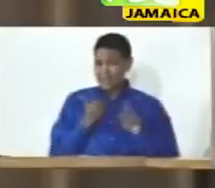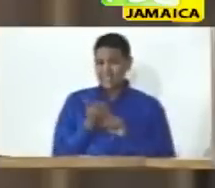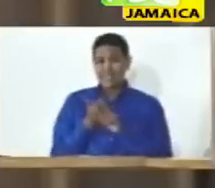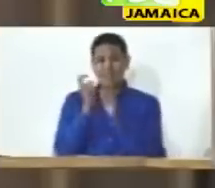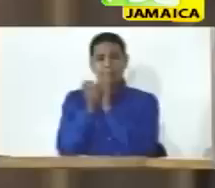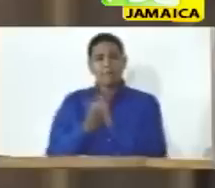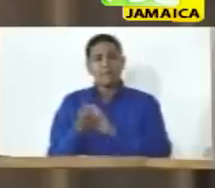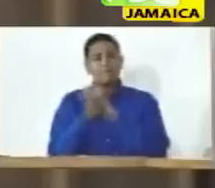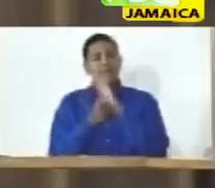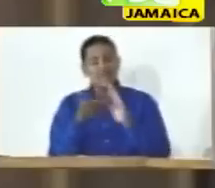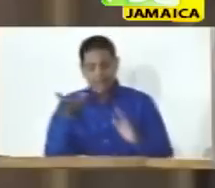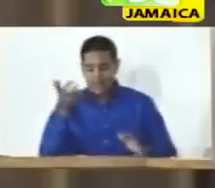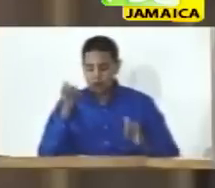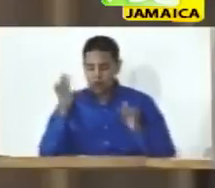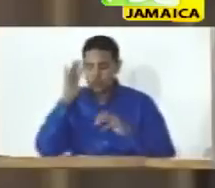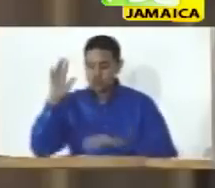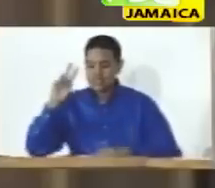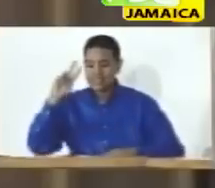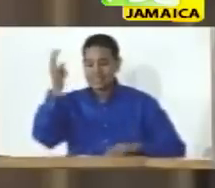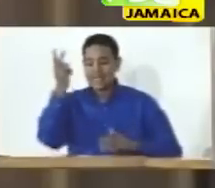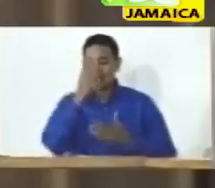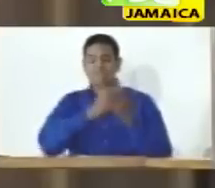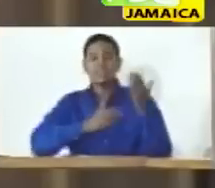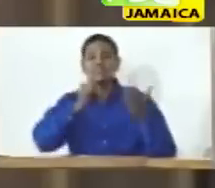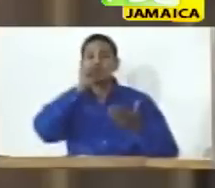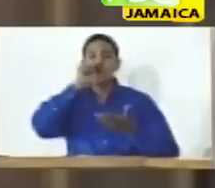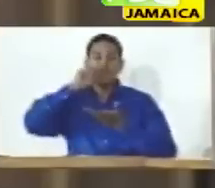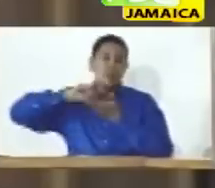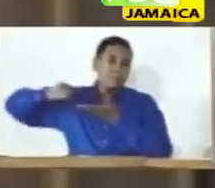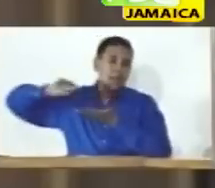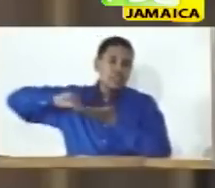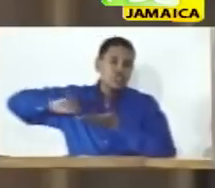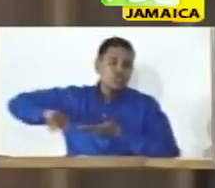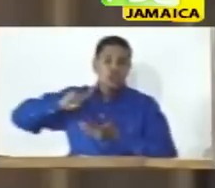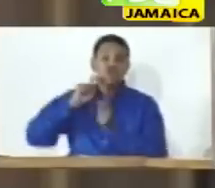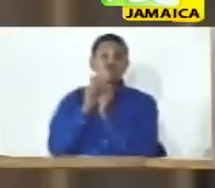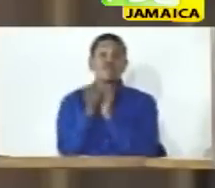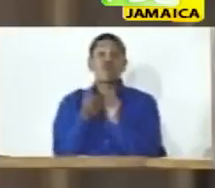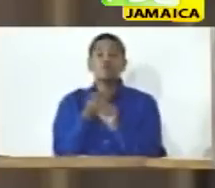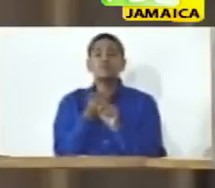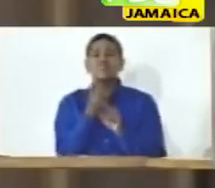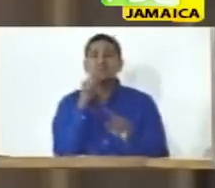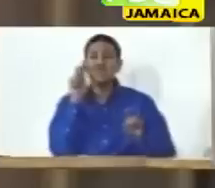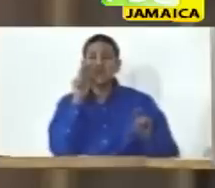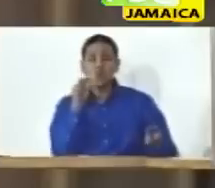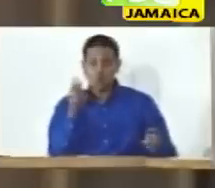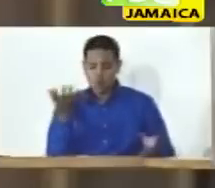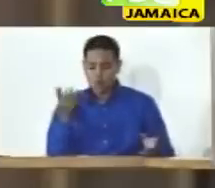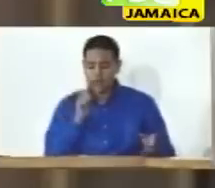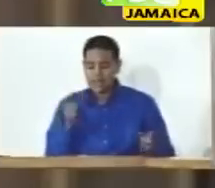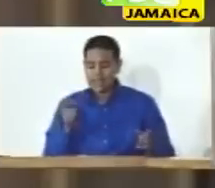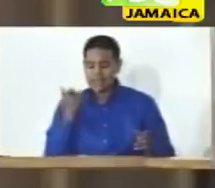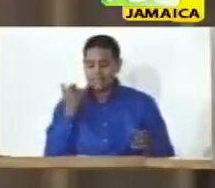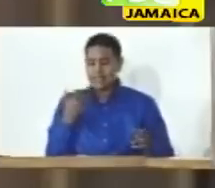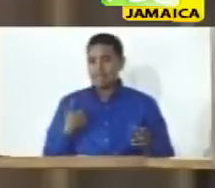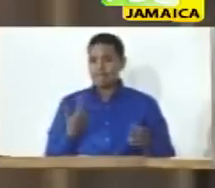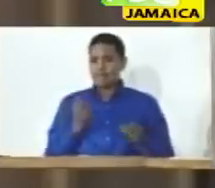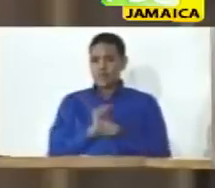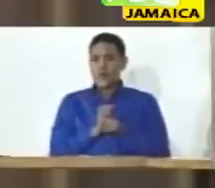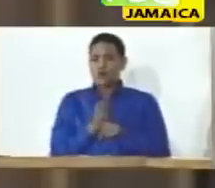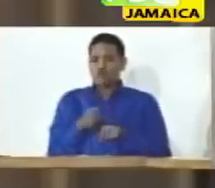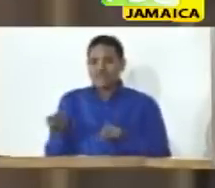Bill, which is the second phase of private pension reform to deal with portability, vesting,